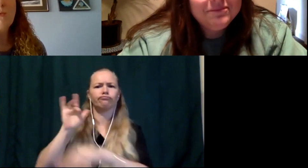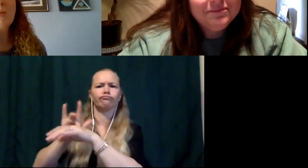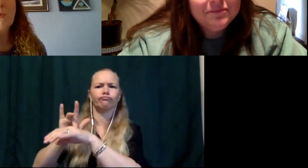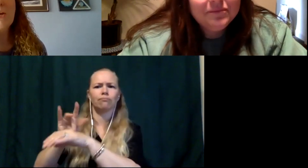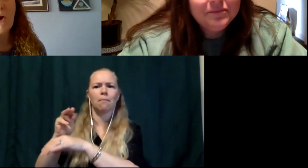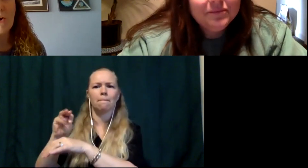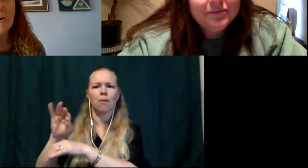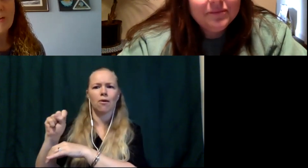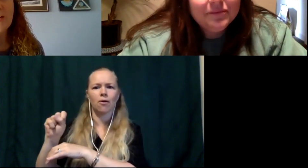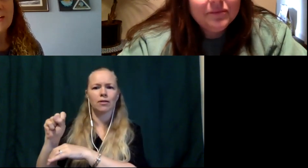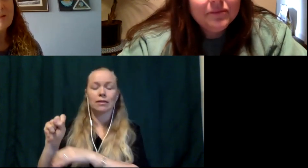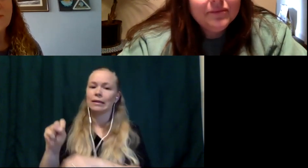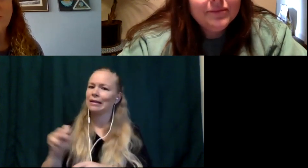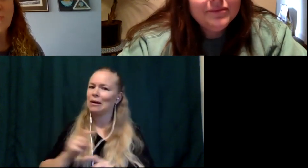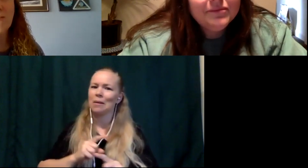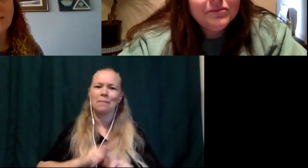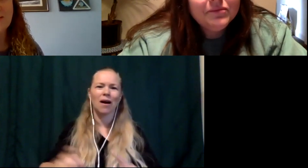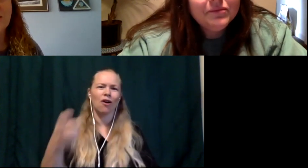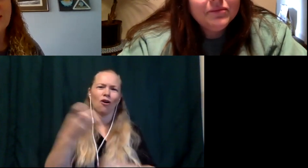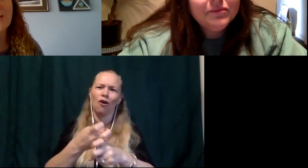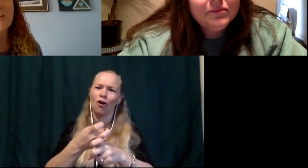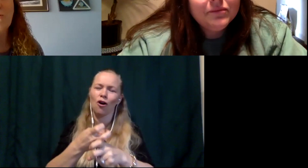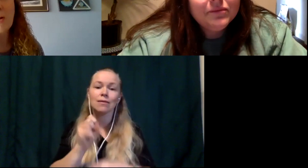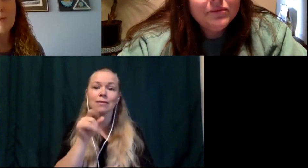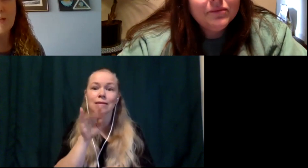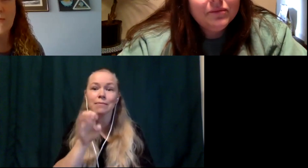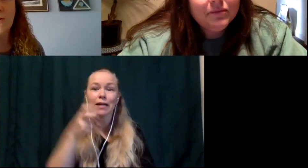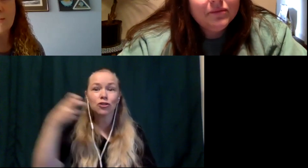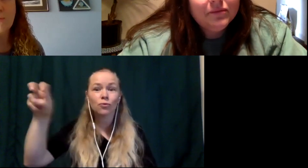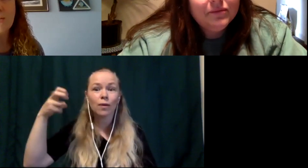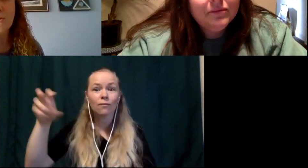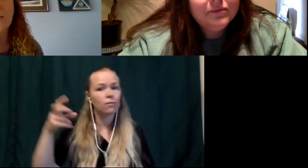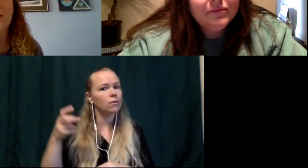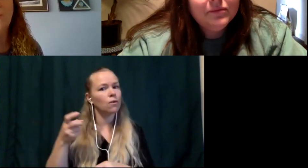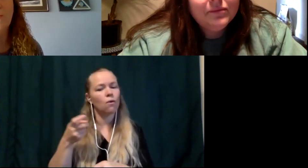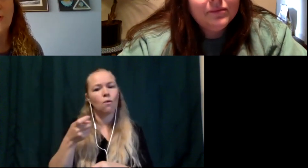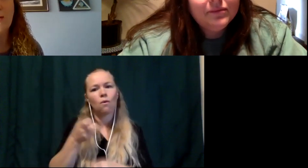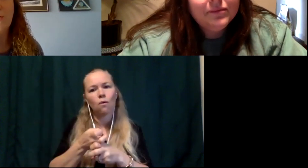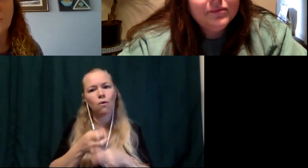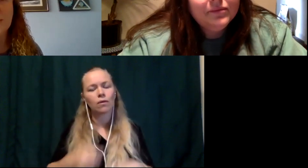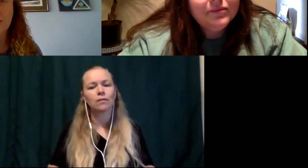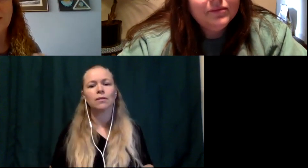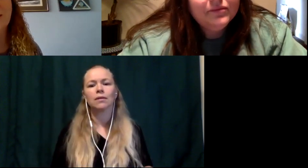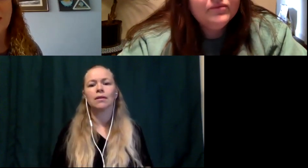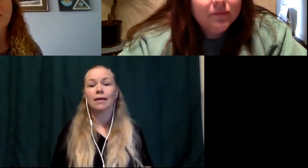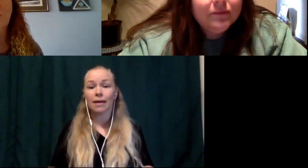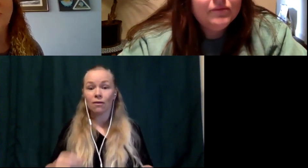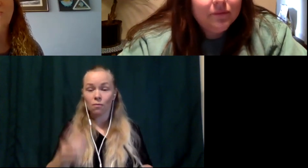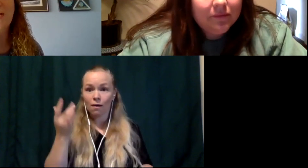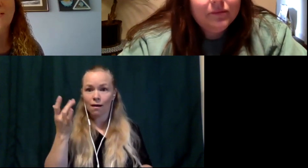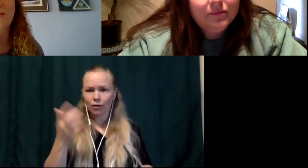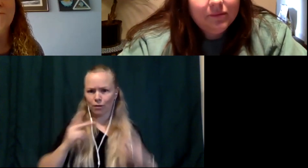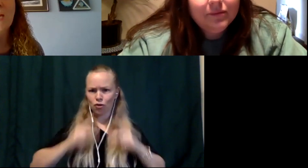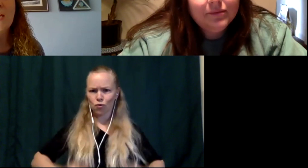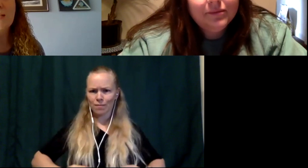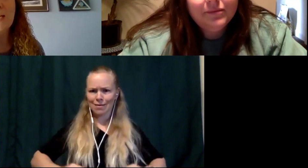it's really, really hard. Space travel is incredibly difficult, especially when you've got humans in the mix, when you're